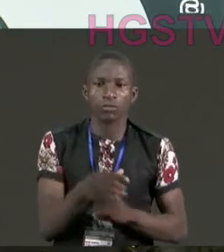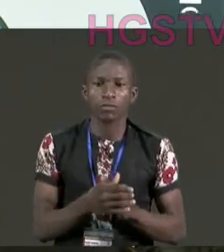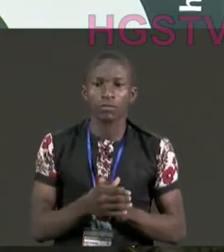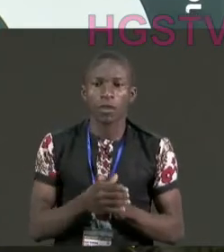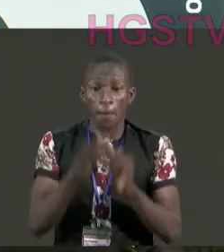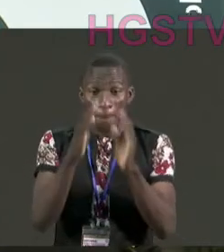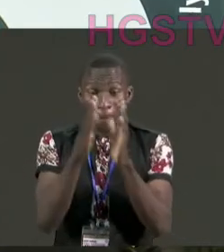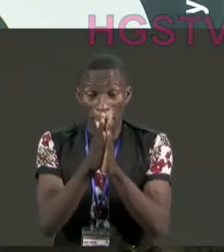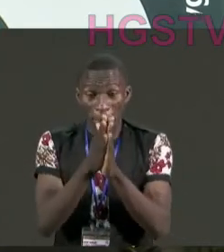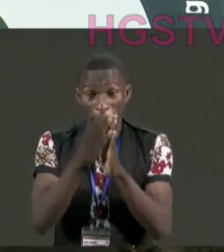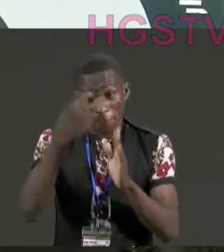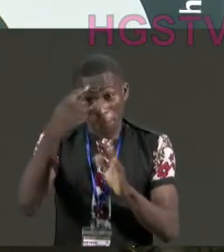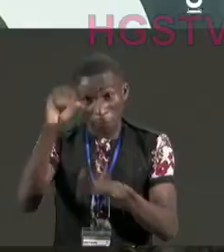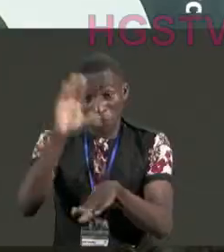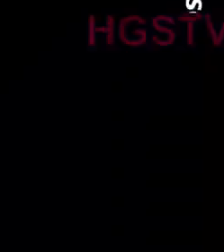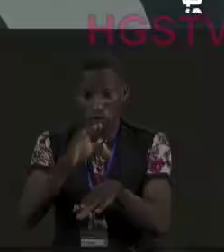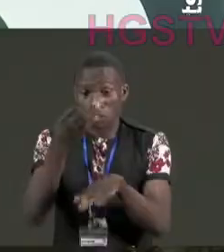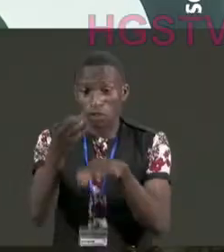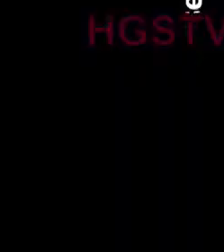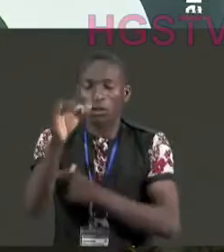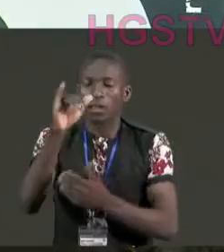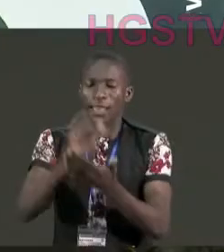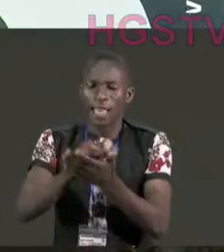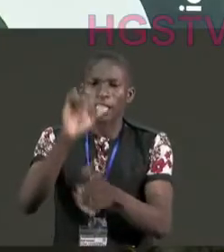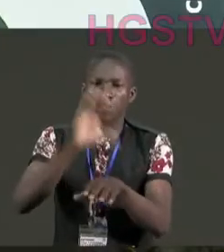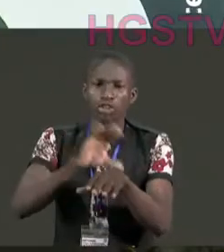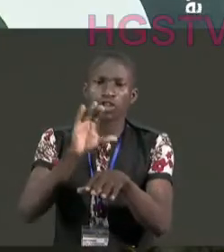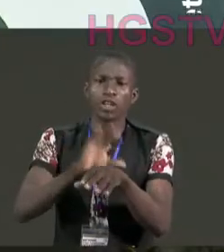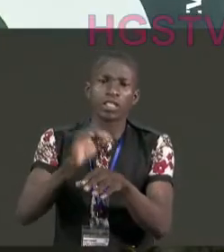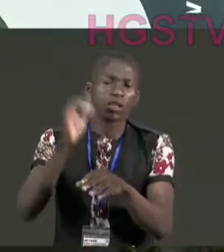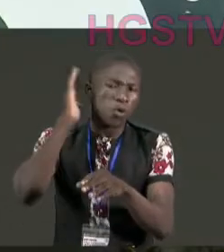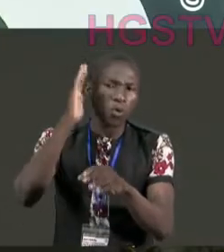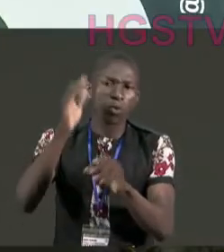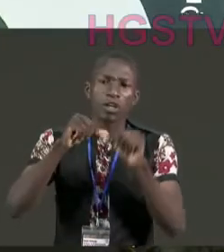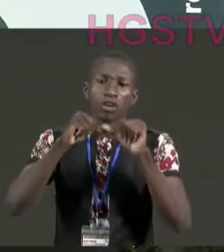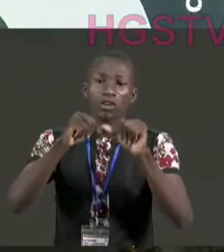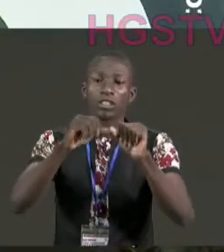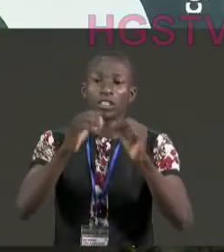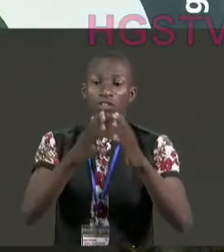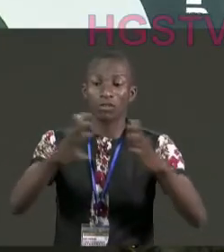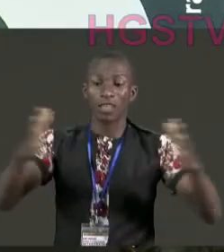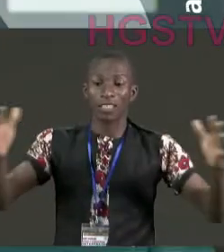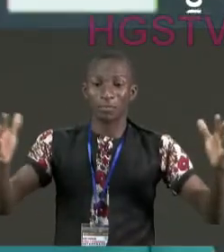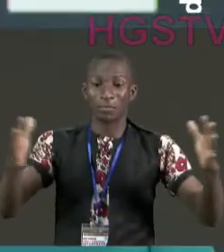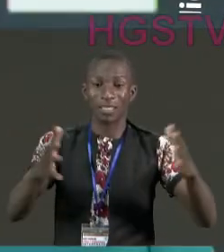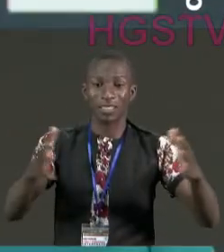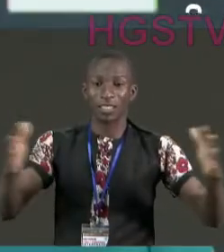Pray for the church of God, that the church may keep on expanding.